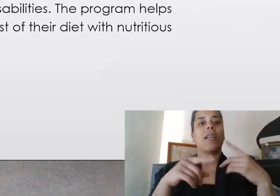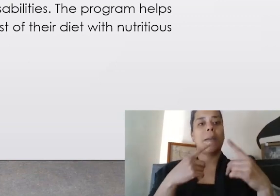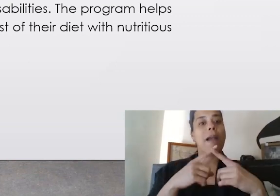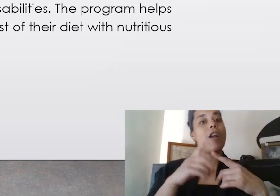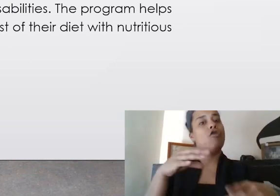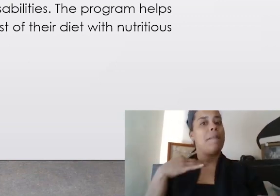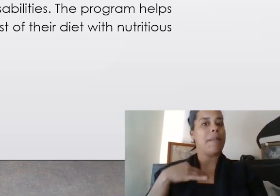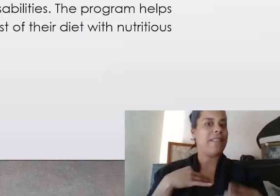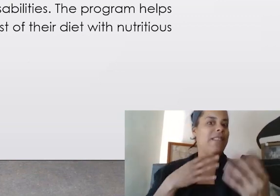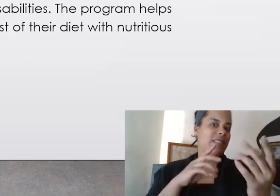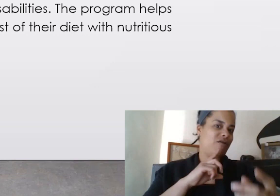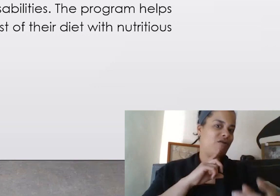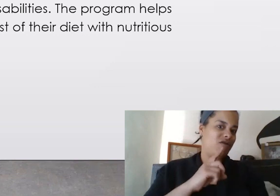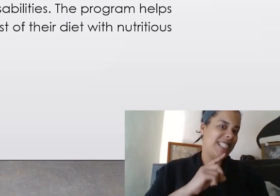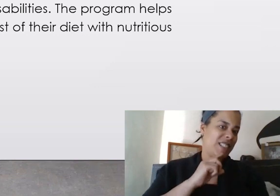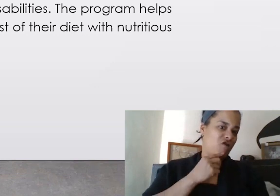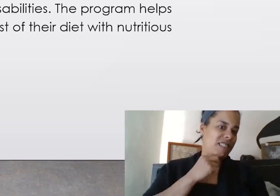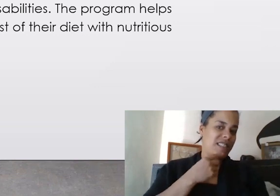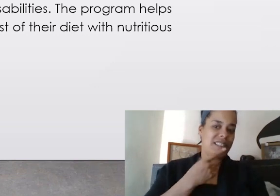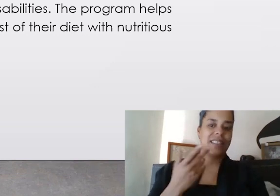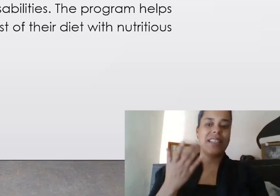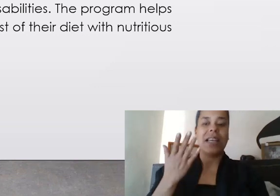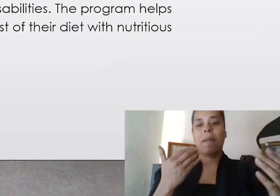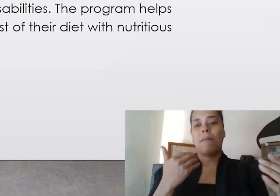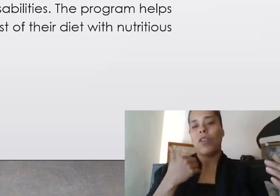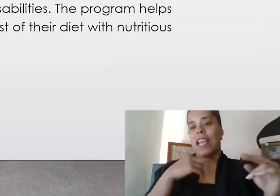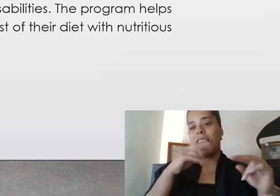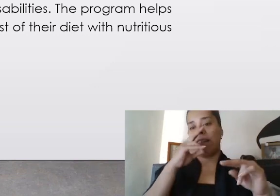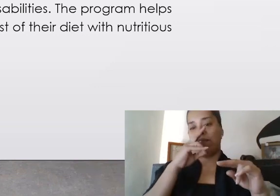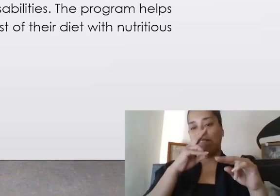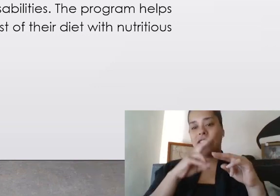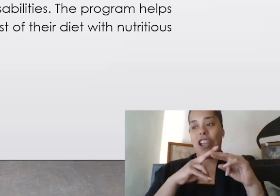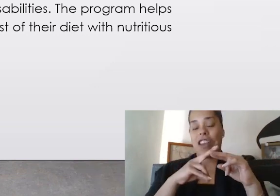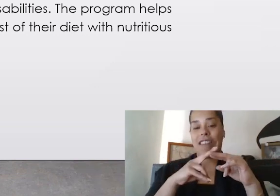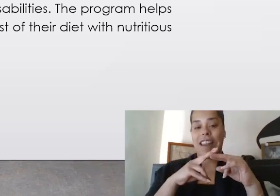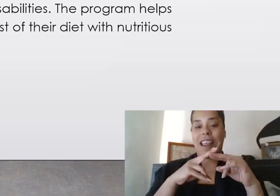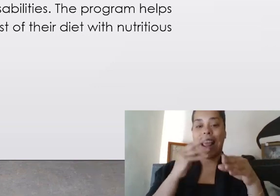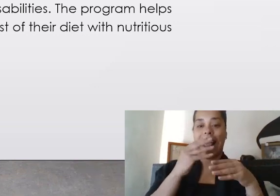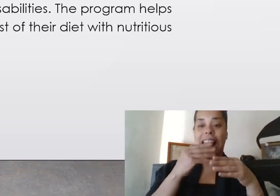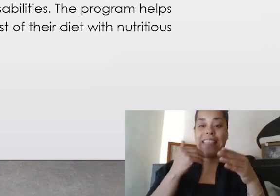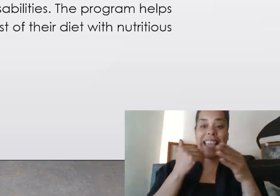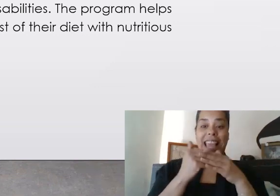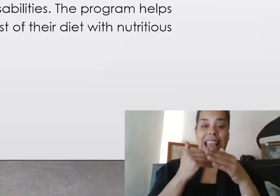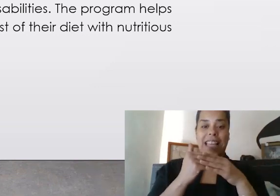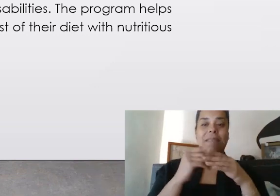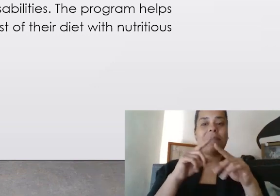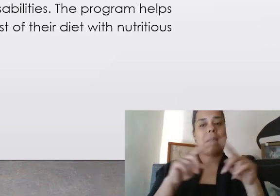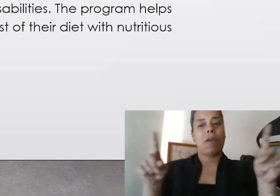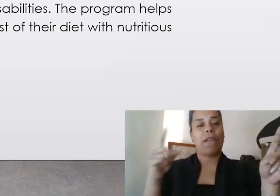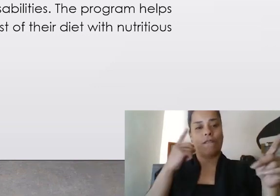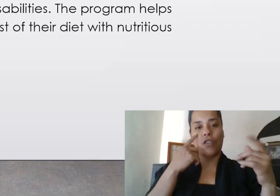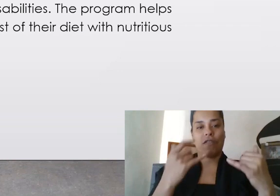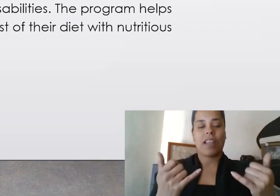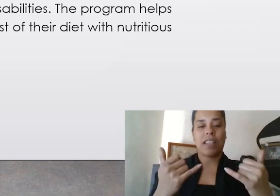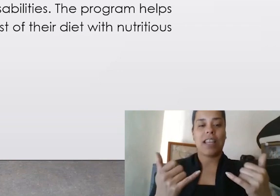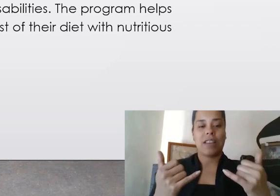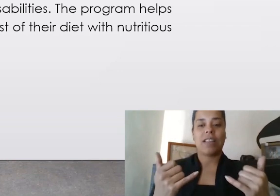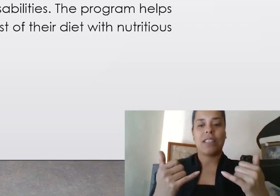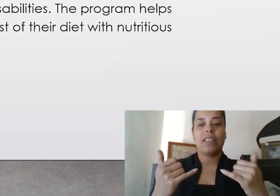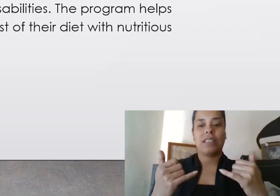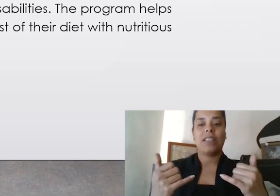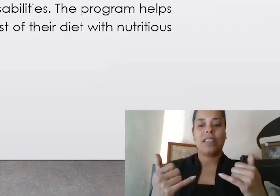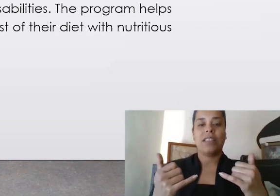okay? Maybe we can, have some fun when we reach the end of the presentation, but for right now, I have to give